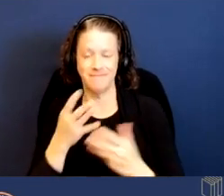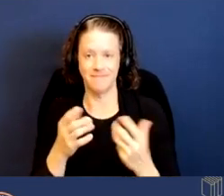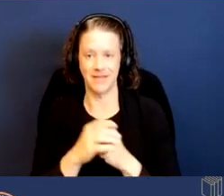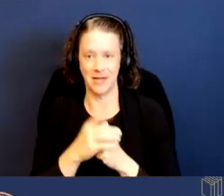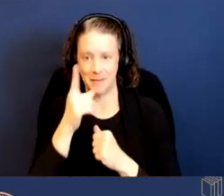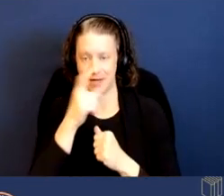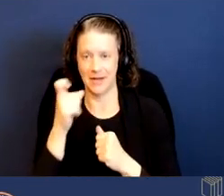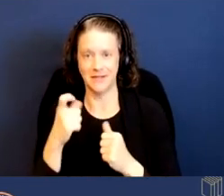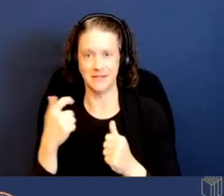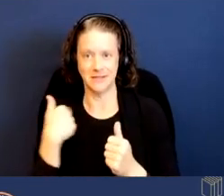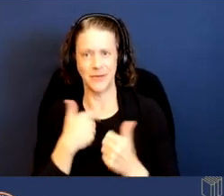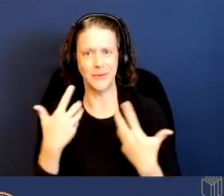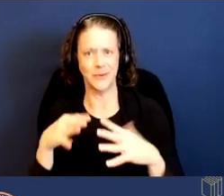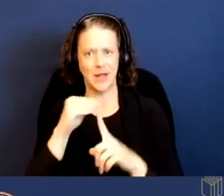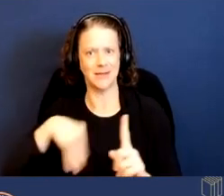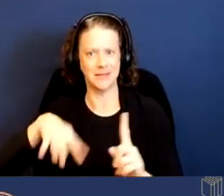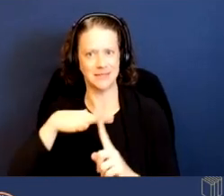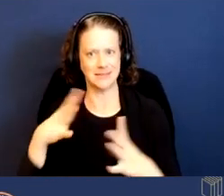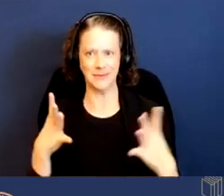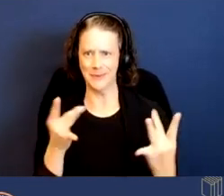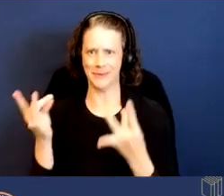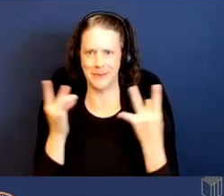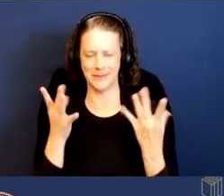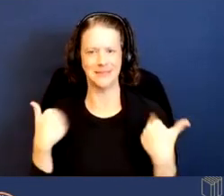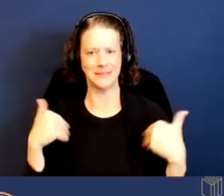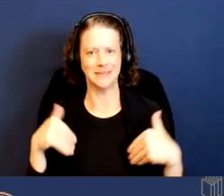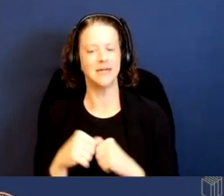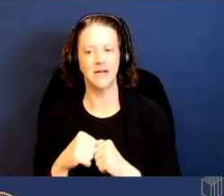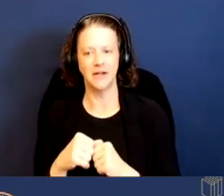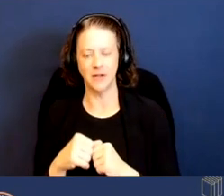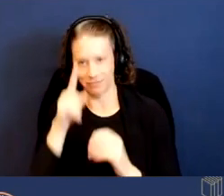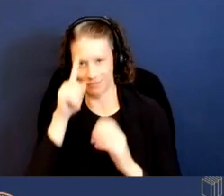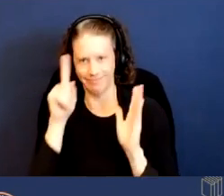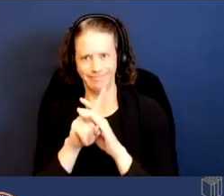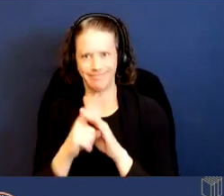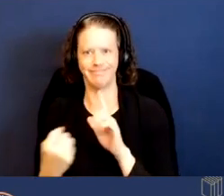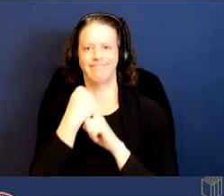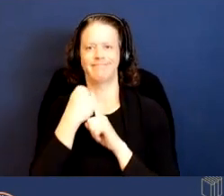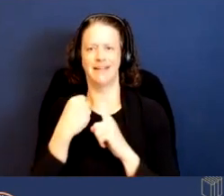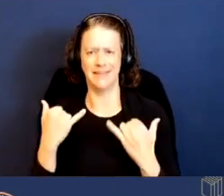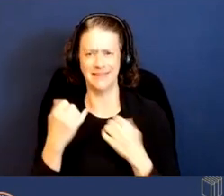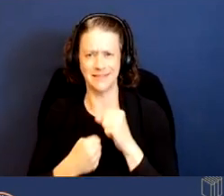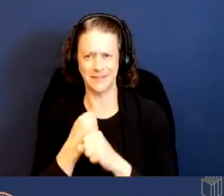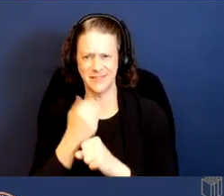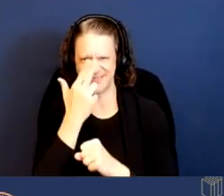context and where we sit. And so, it dawned on me the other day that it really is almost upon a year